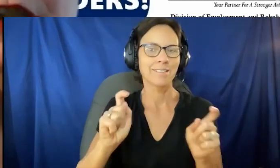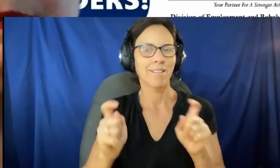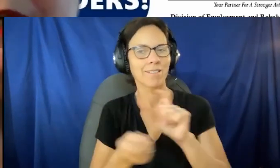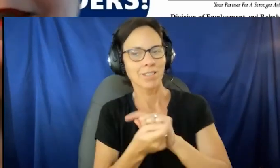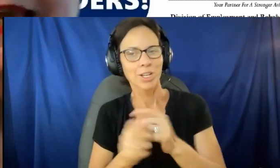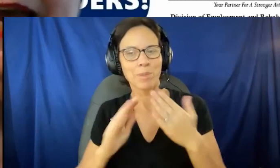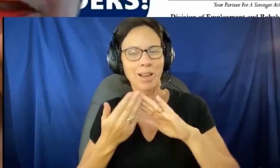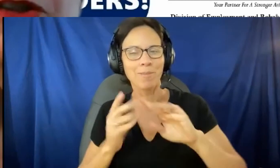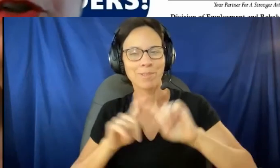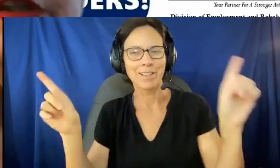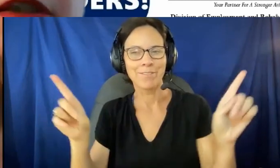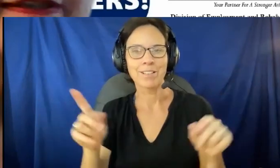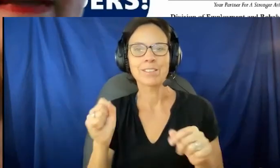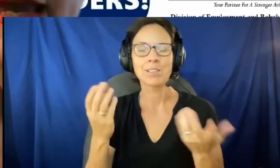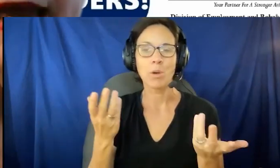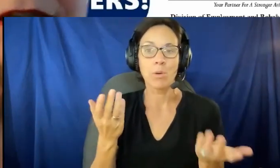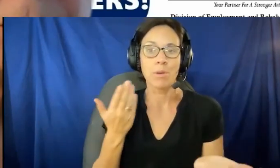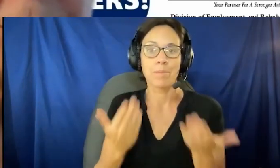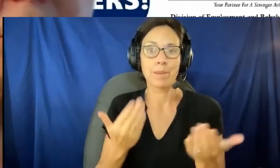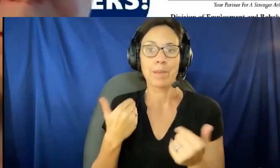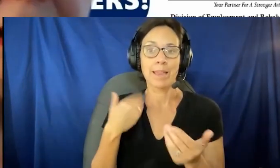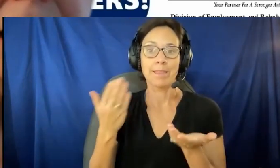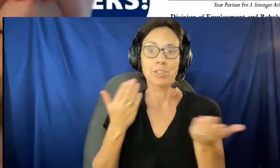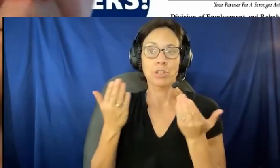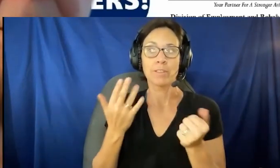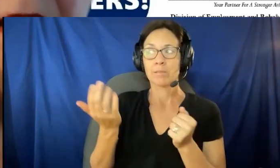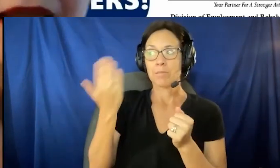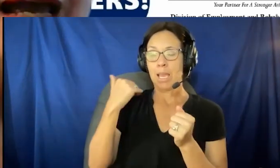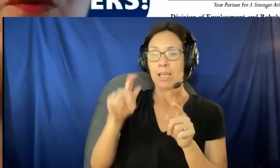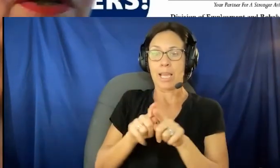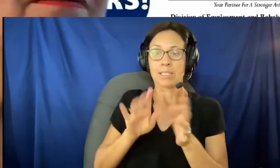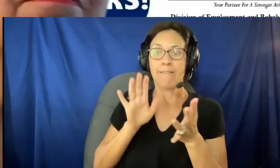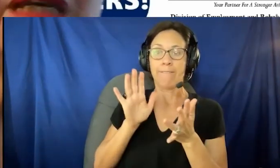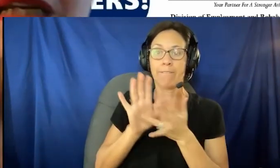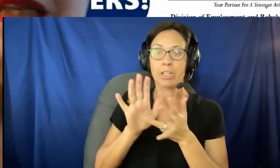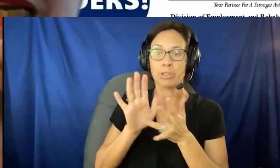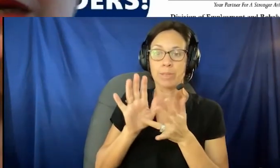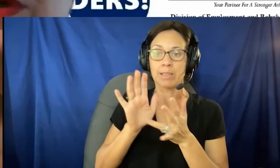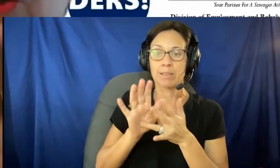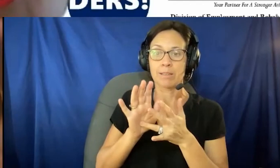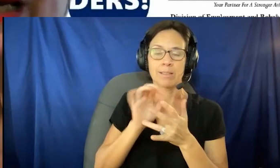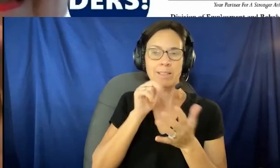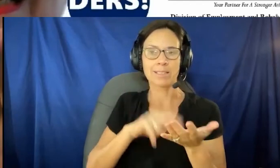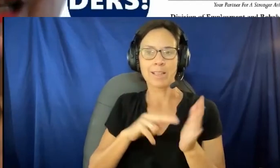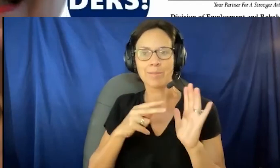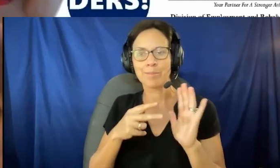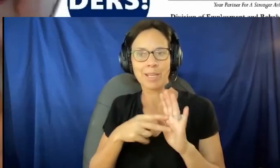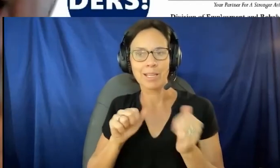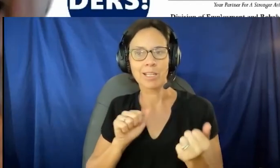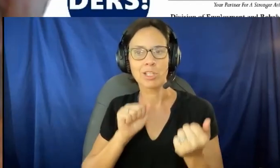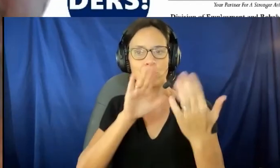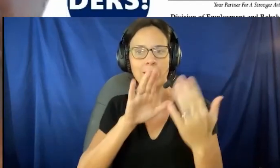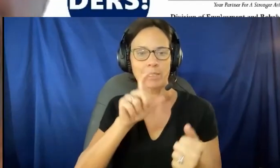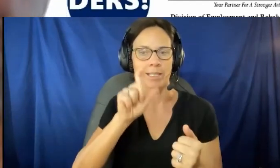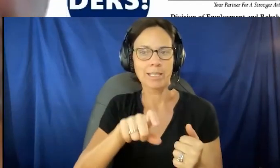so just because they had the service, say, as a freshman, that wouldn't mean that it would address the needs that